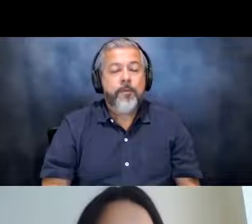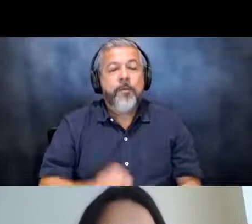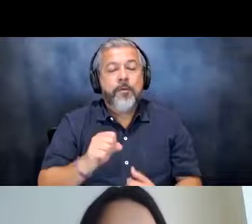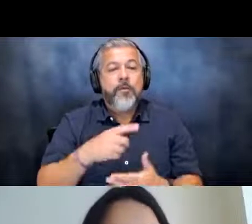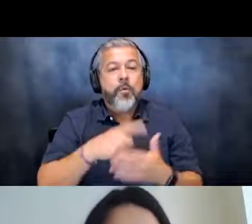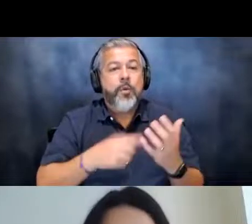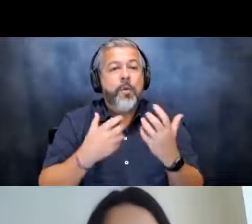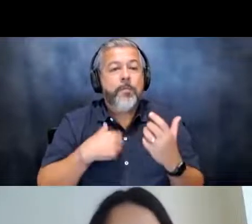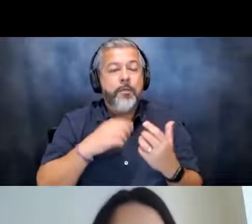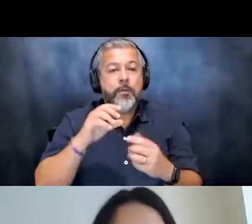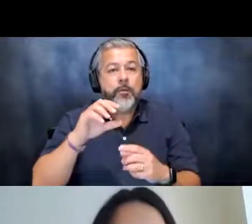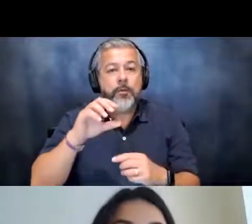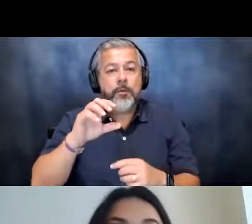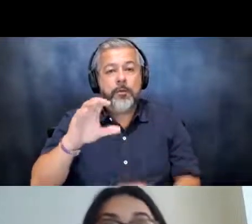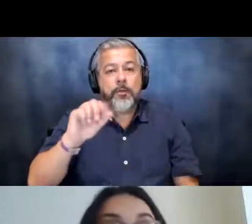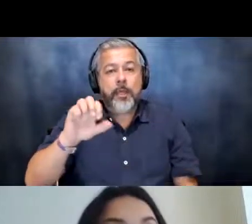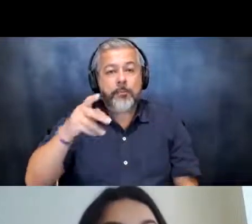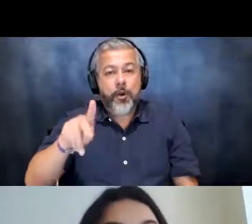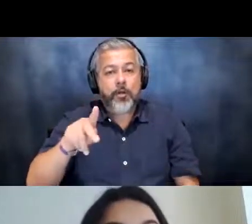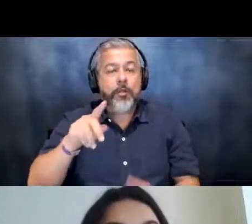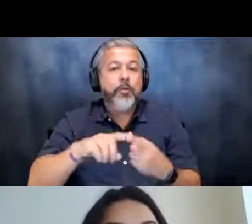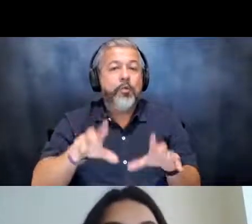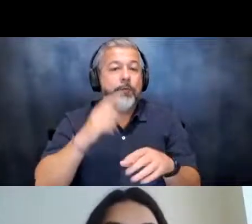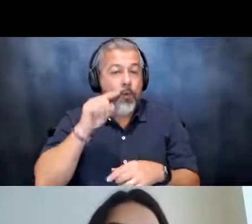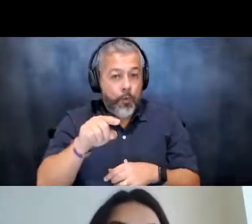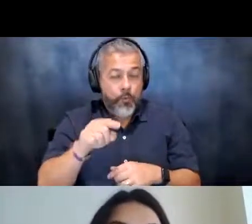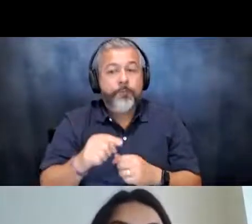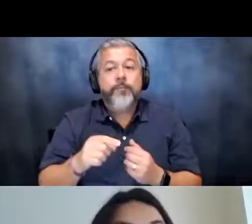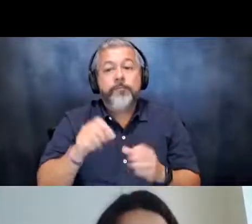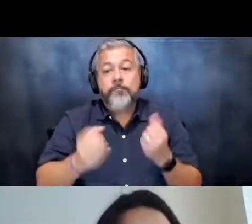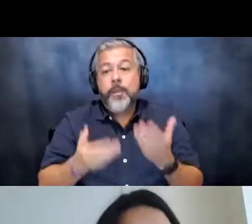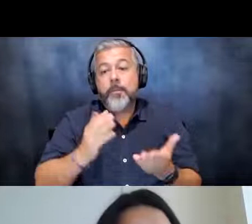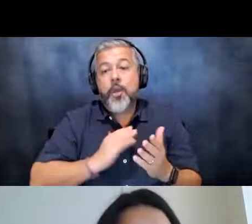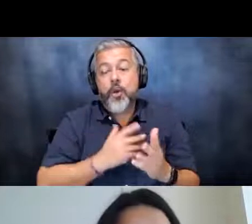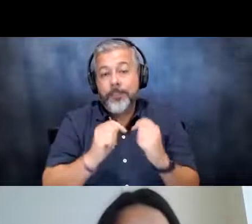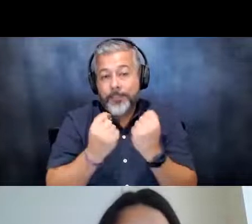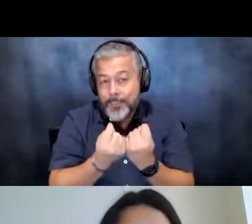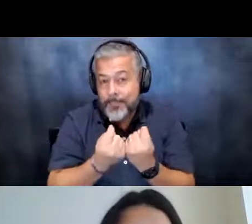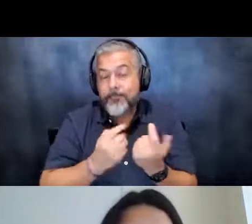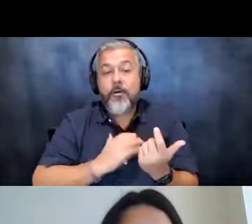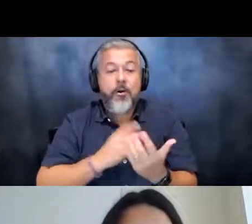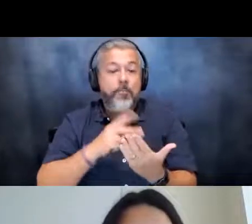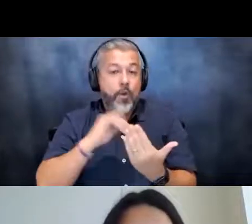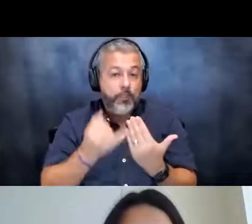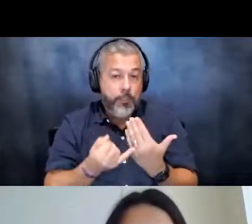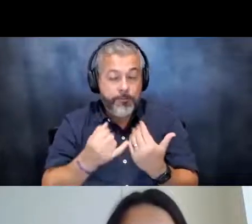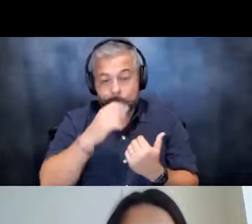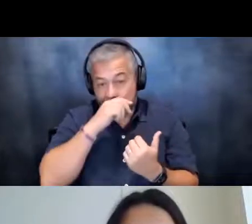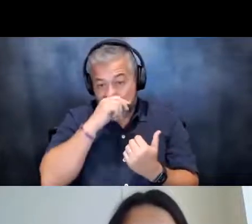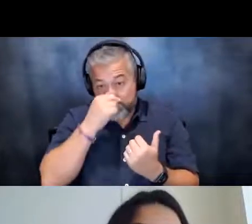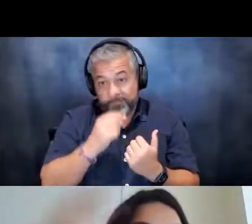for you? The project in general, it could be our team, it can be the project, it can be